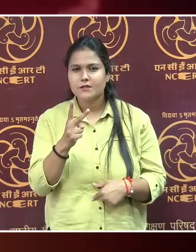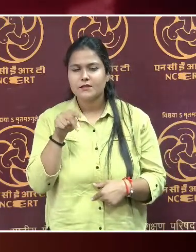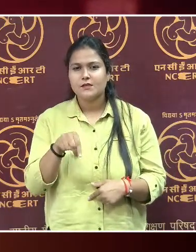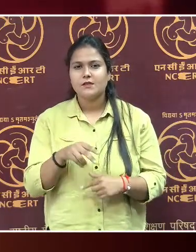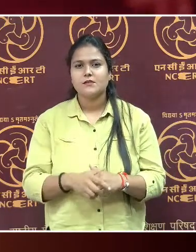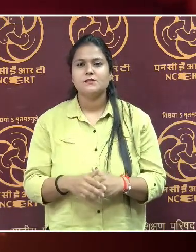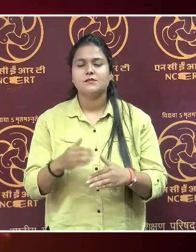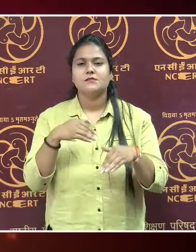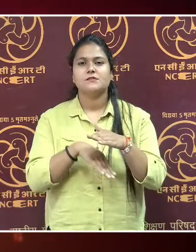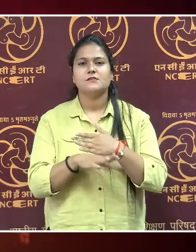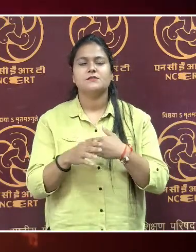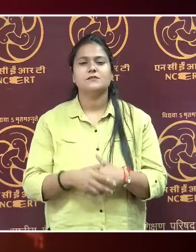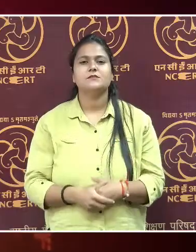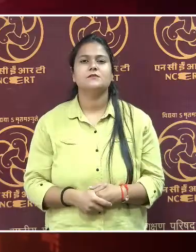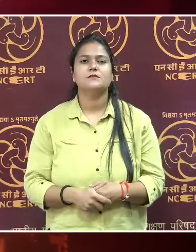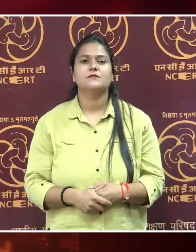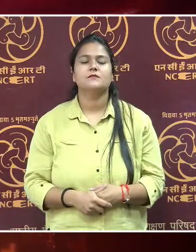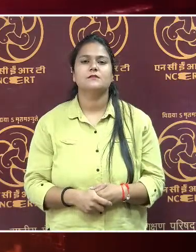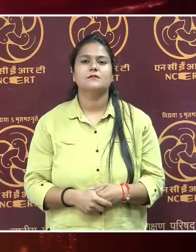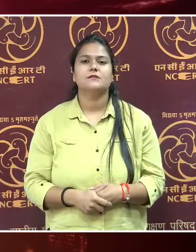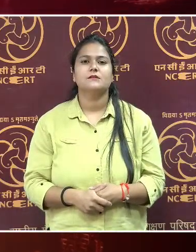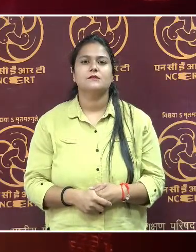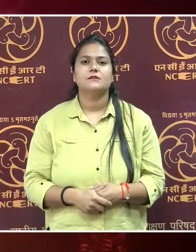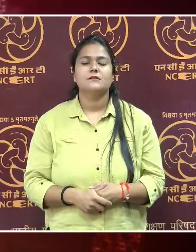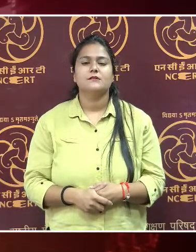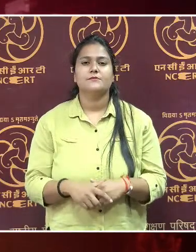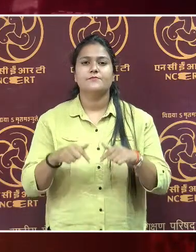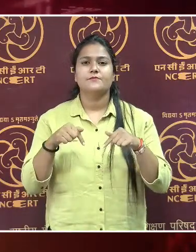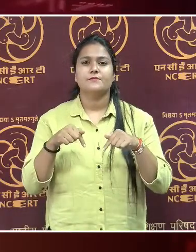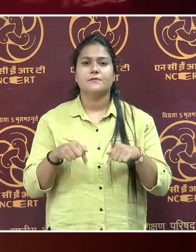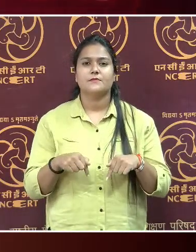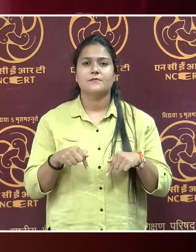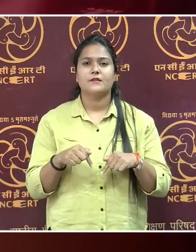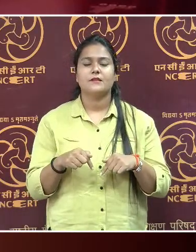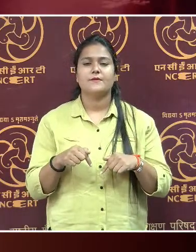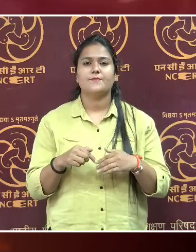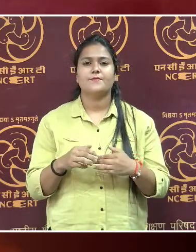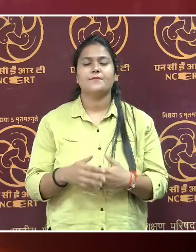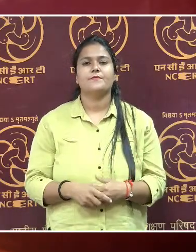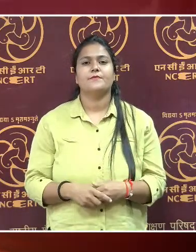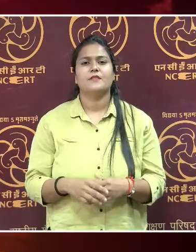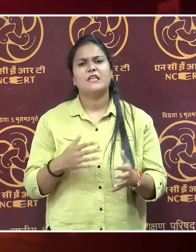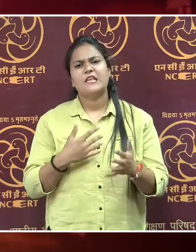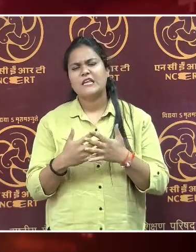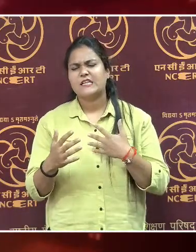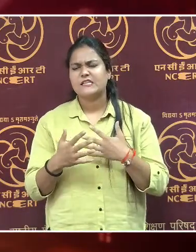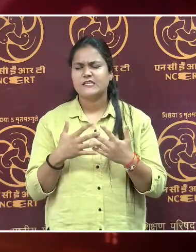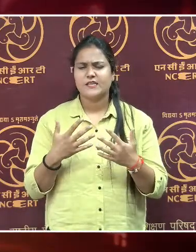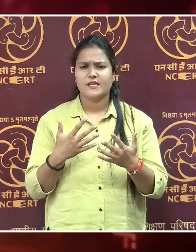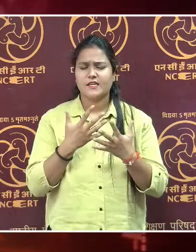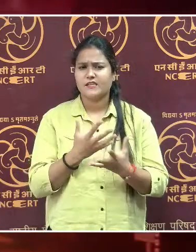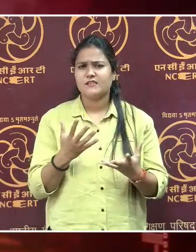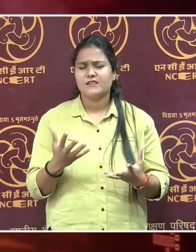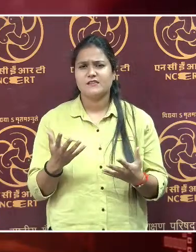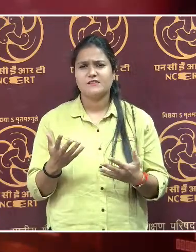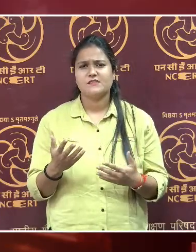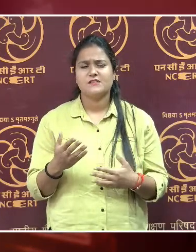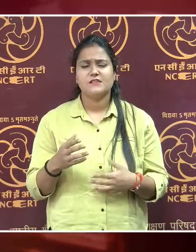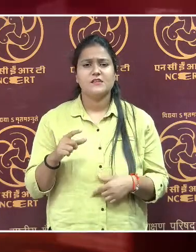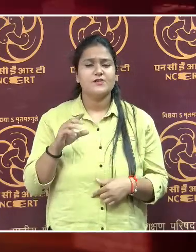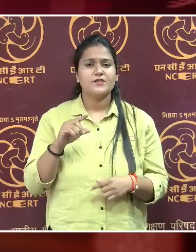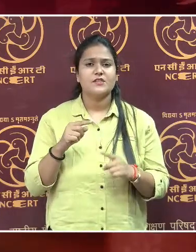any testing ourselves. So our thresholds will all come under this. That means anything that is lesser than